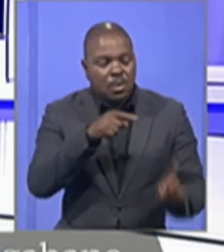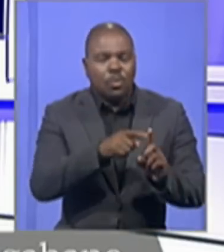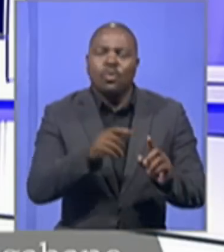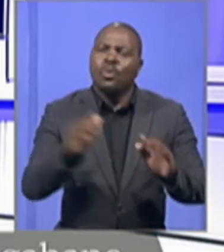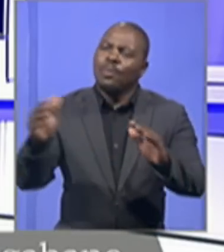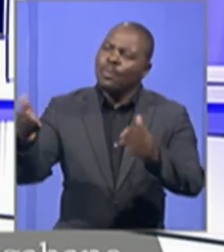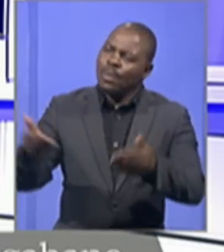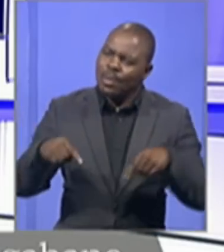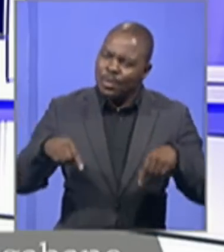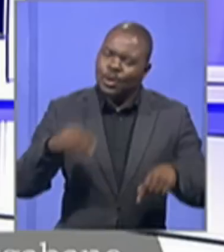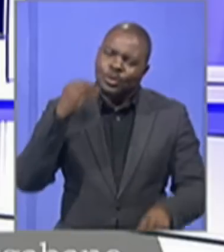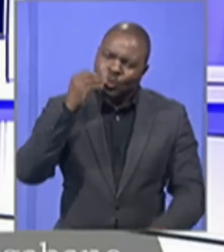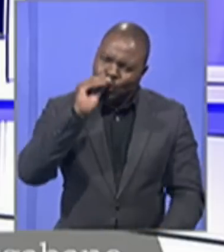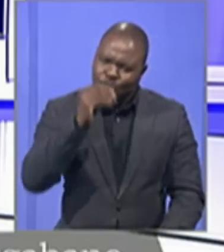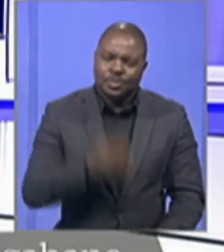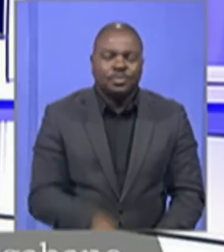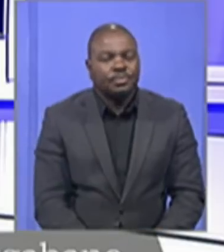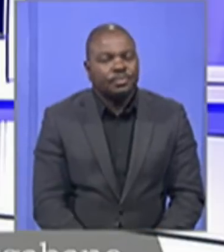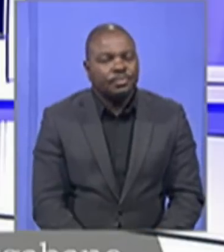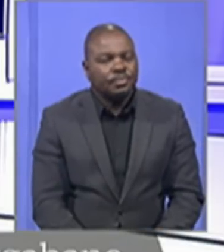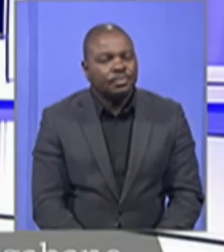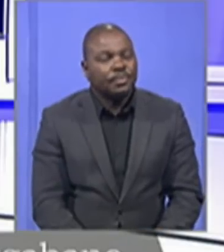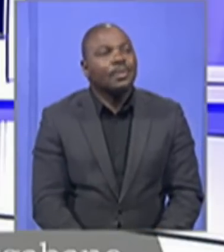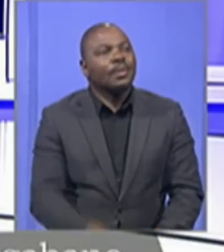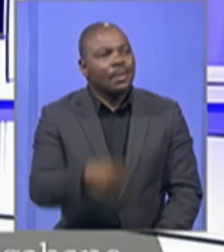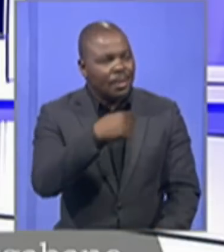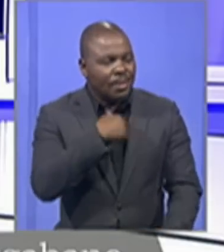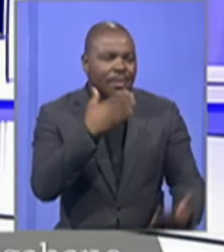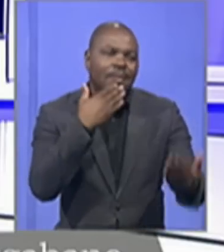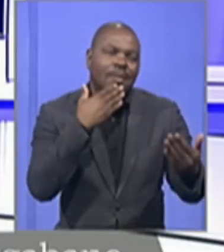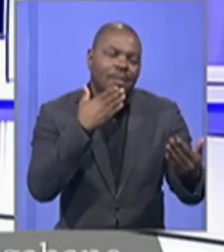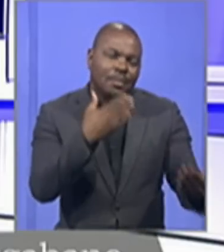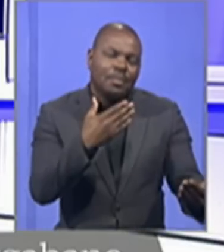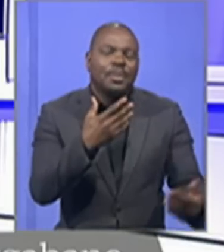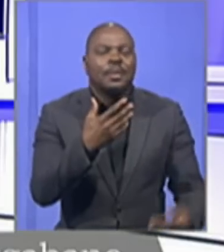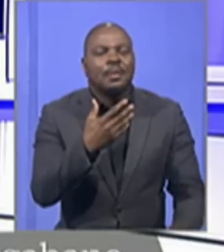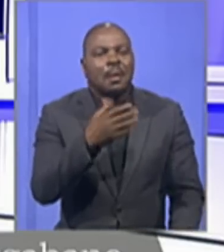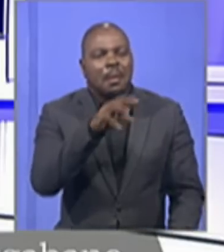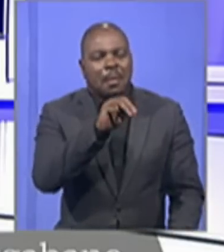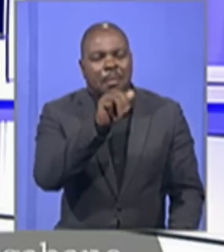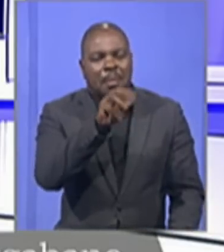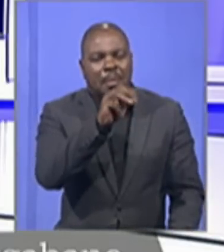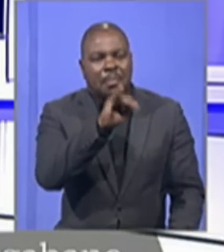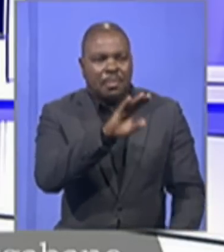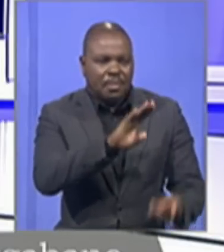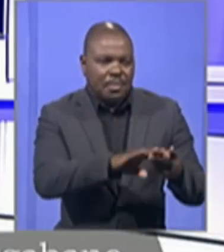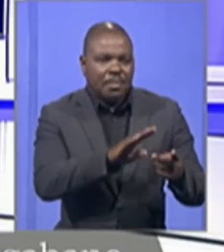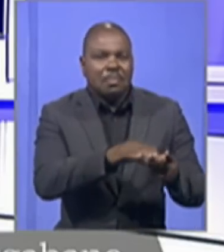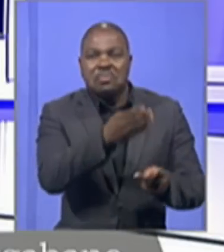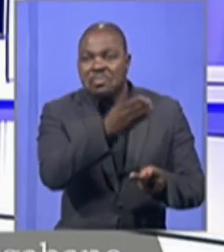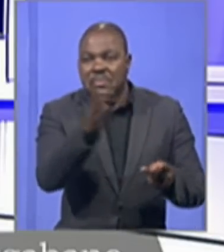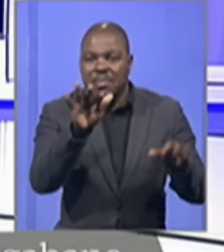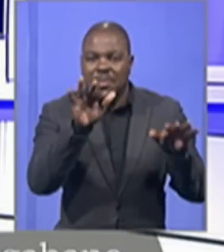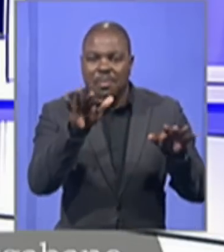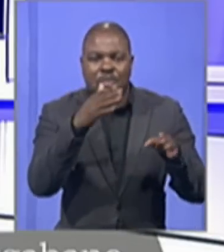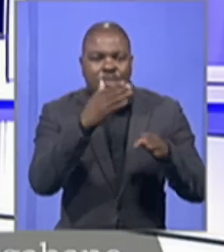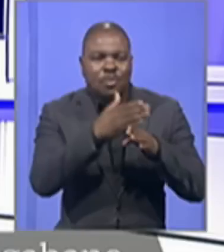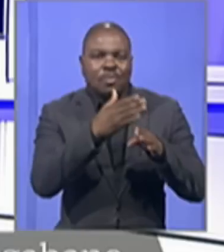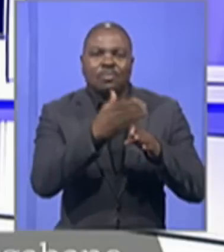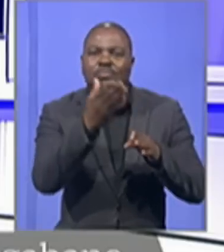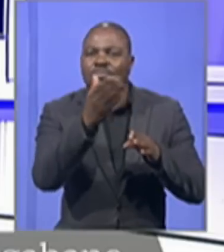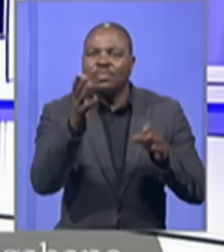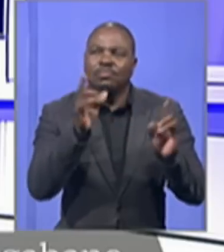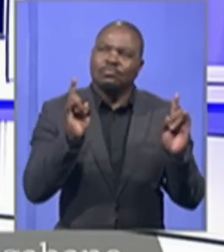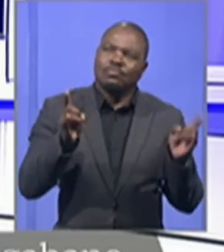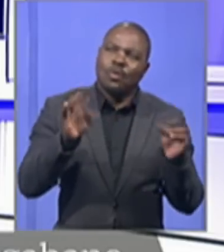Sesotho. Ke a leboha mane le ba sebeletseng ho tswa hae